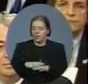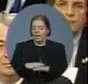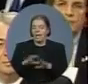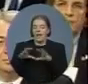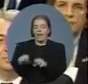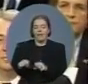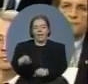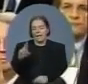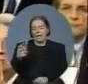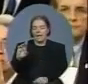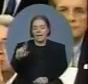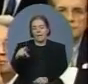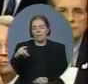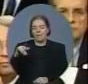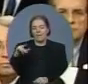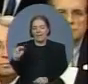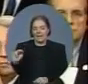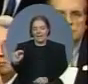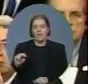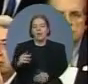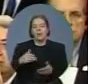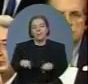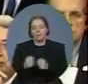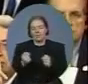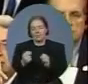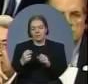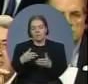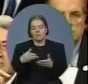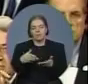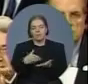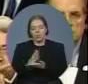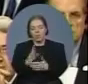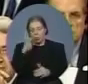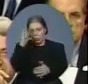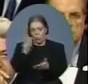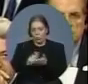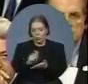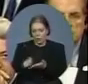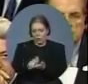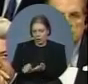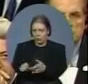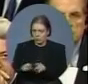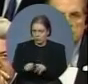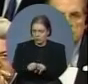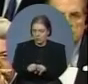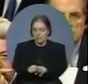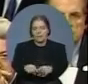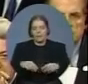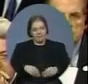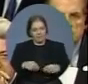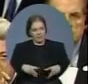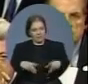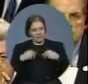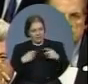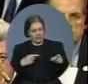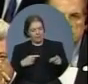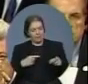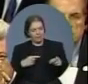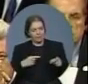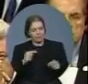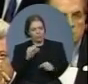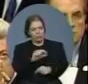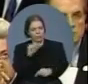his party to break the same copyright act that he himself is responsible for. Why won't the minister